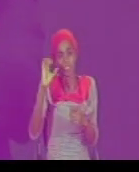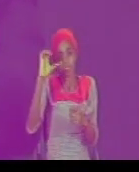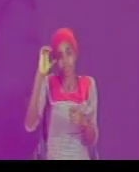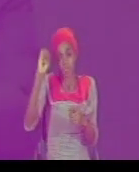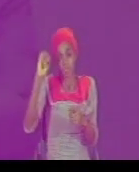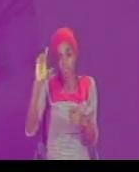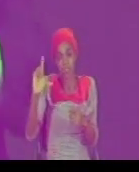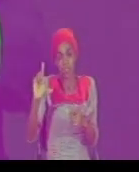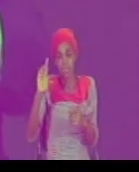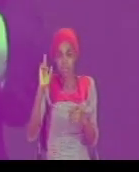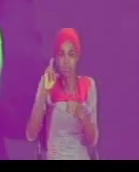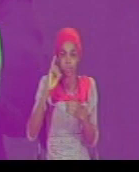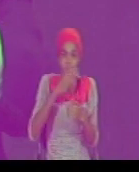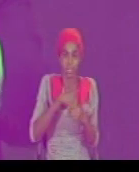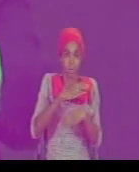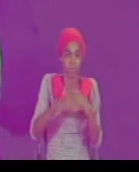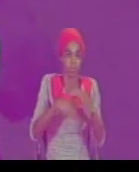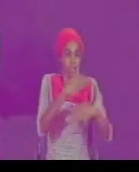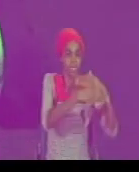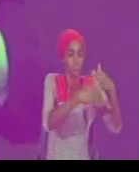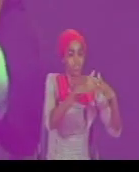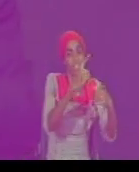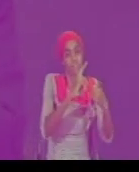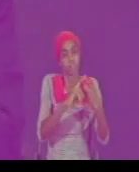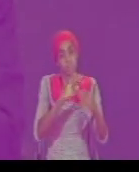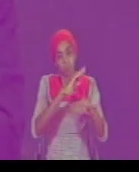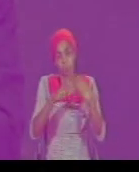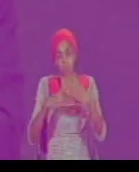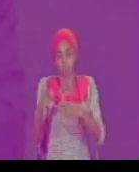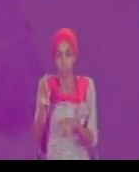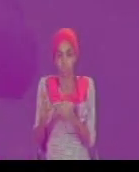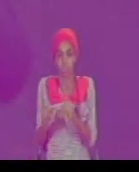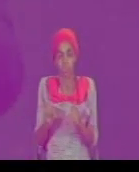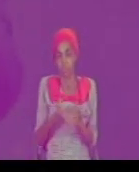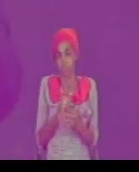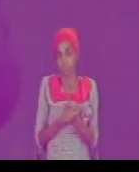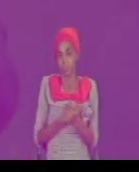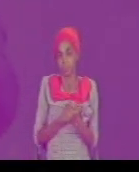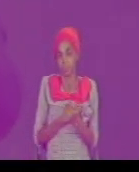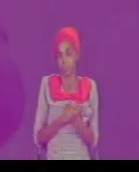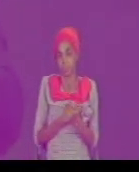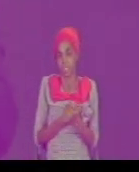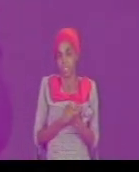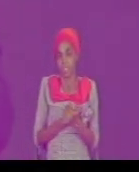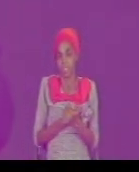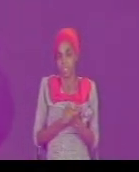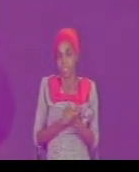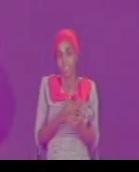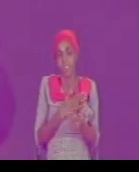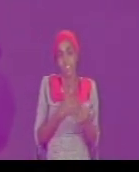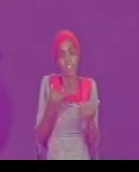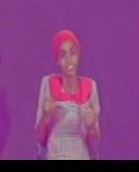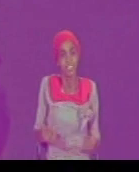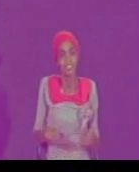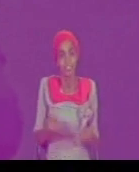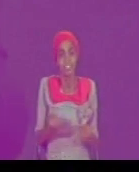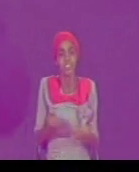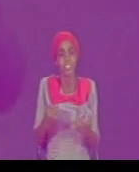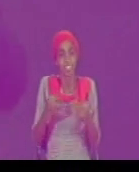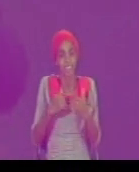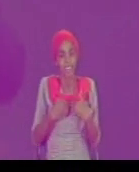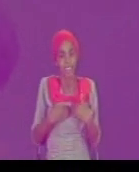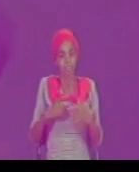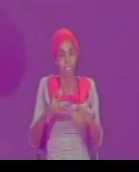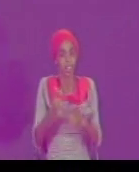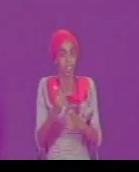the praises of the Lord, they are what we call parameters. They have what we call the perimeter.